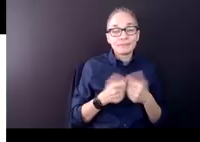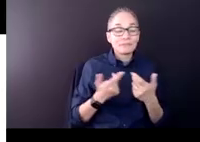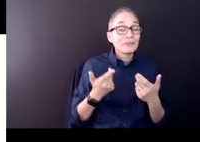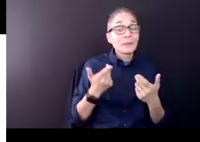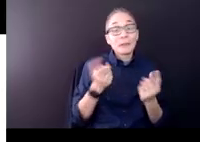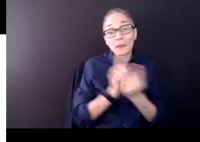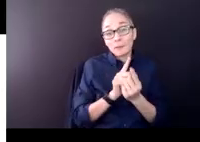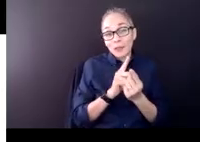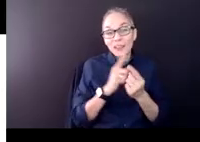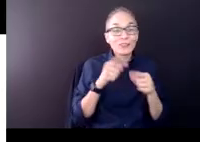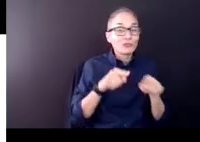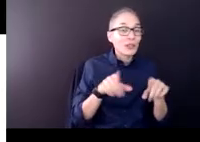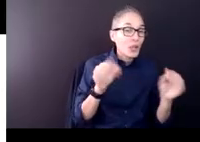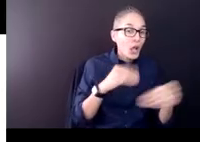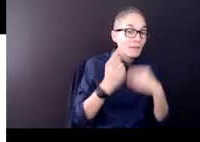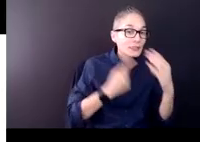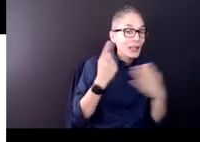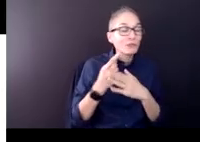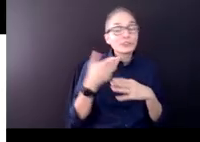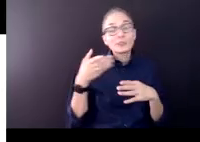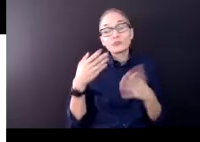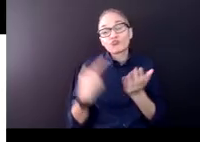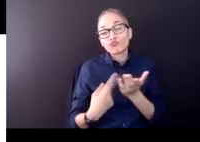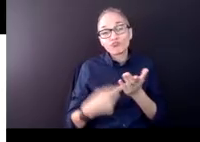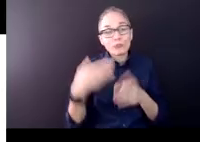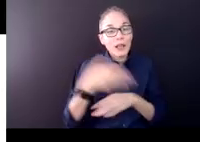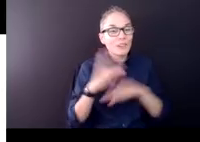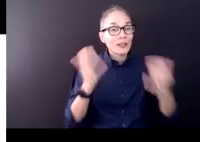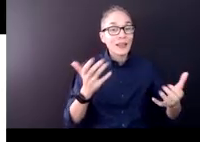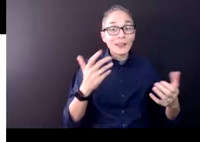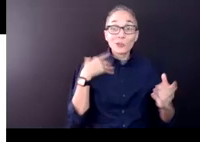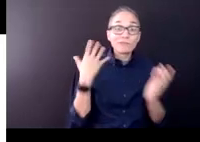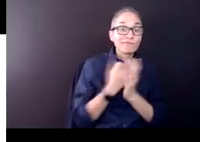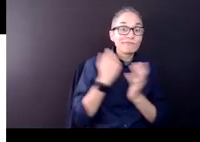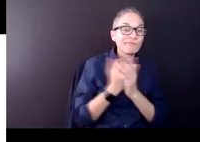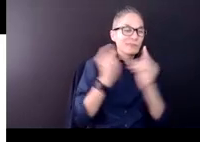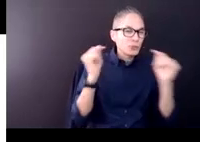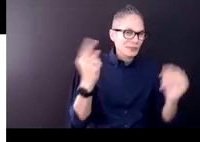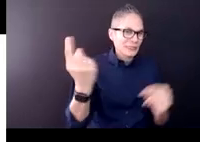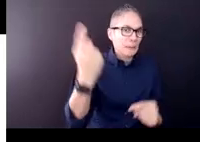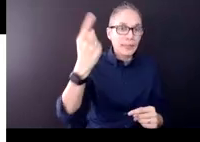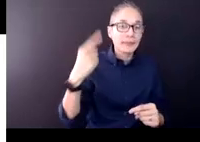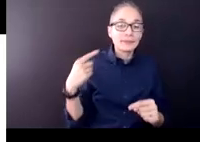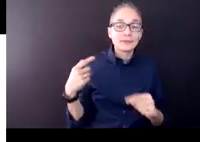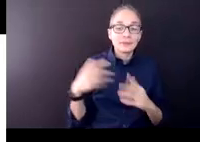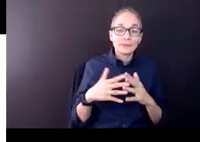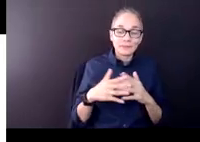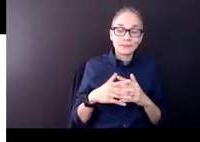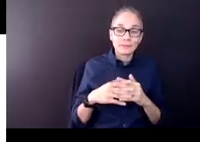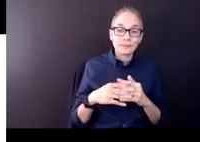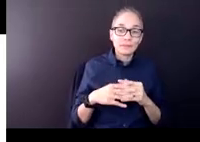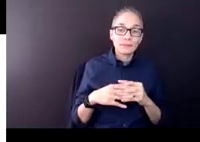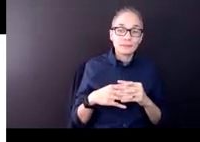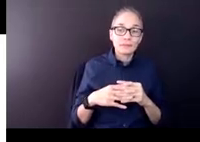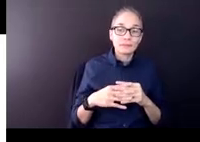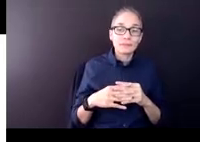class, or meet with us during office hours, or to meet with a tutor, or to take advantage of some other resource on campus, right? This is